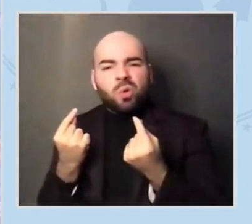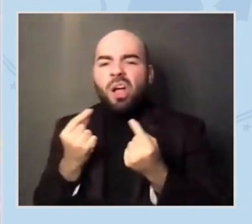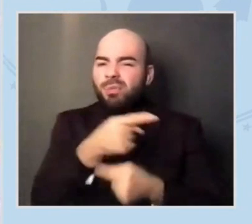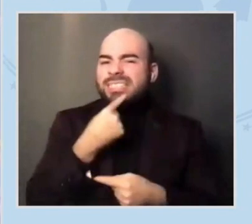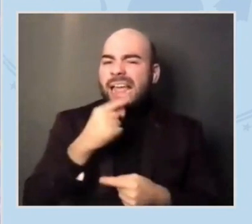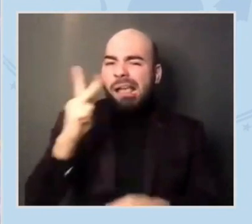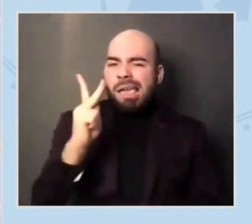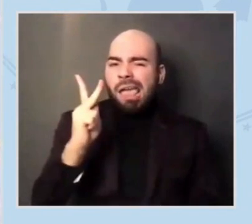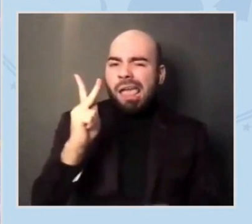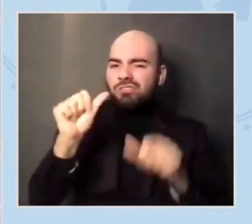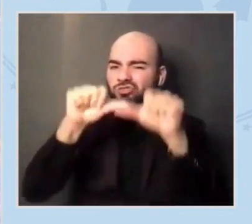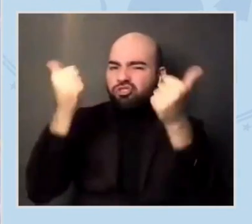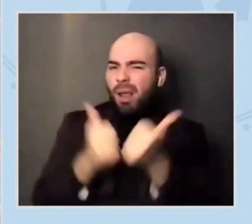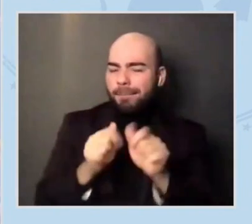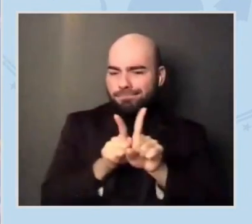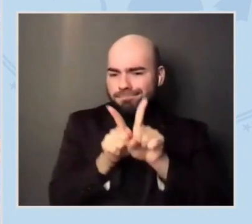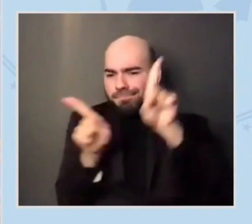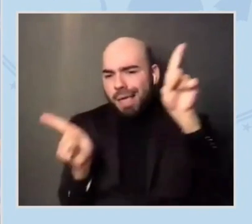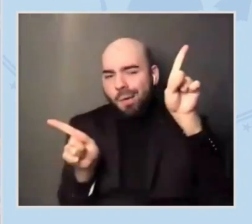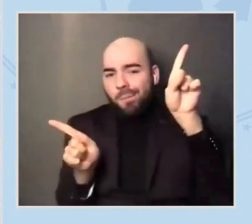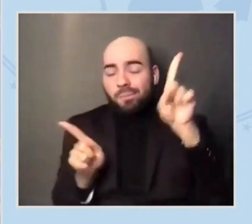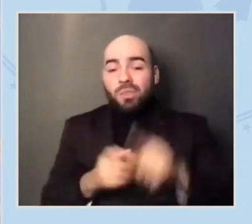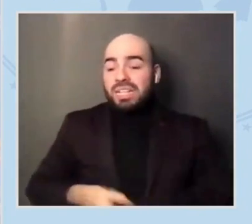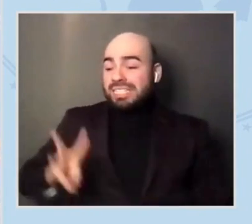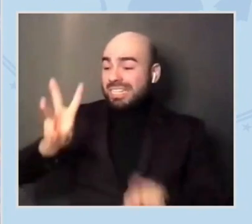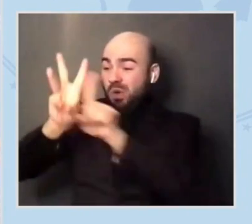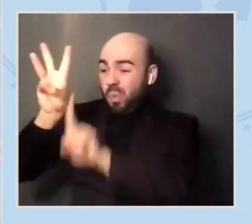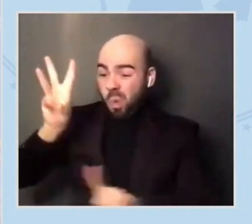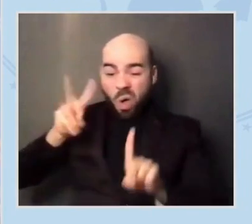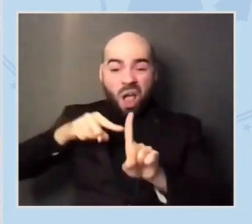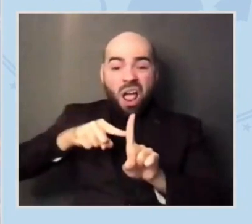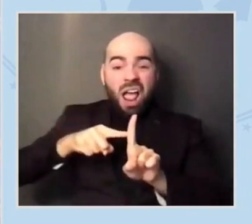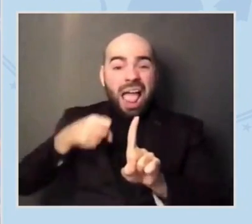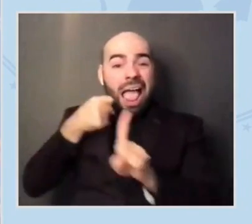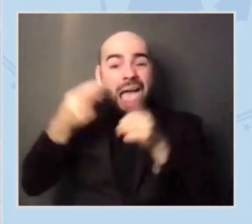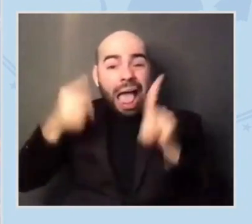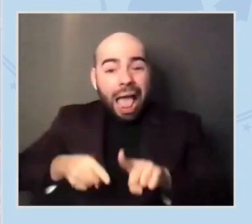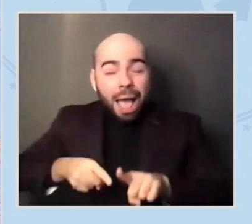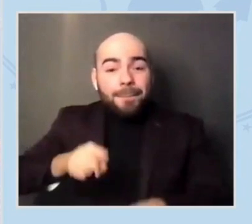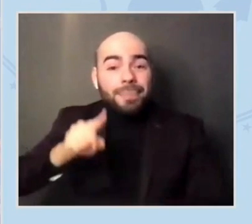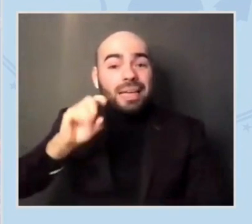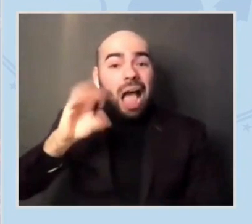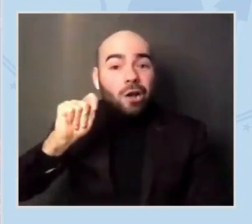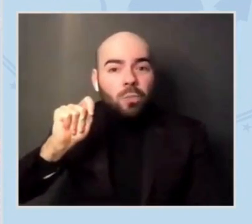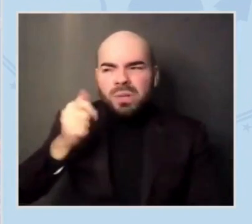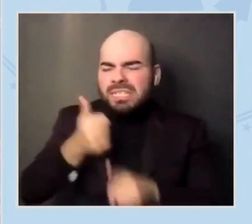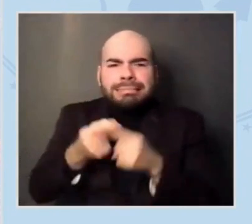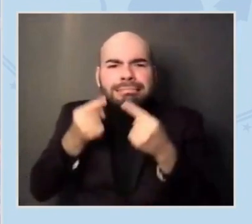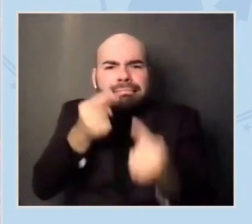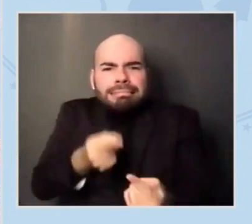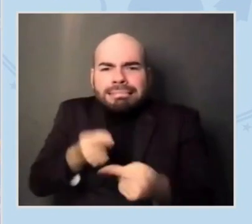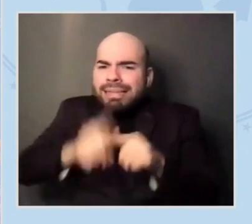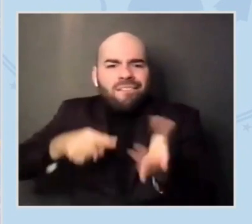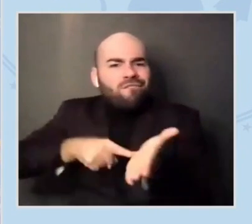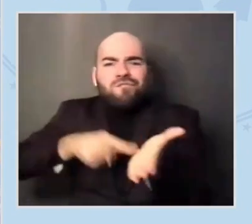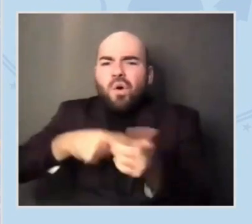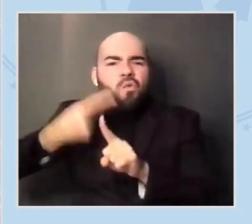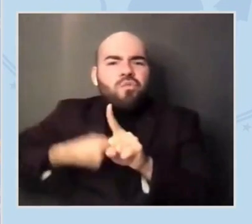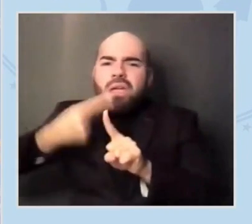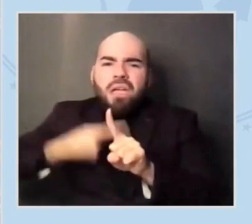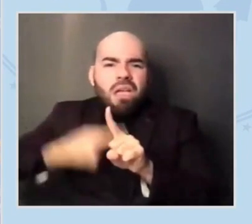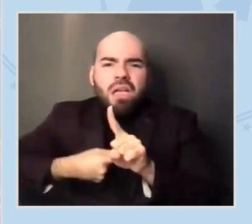was behind in rent payments as of October. Let me be clear. With this team and others,